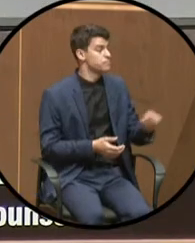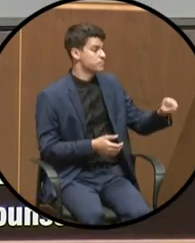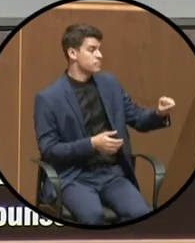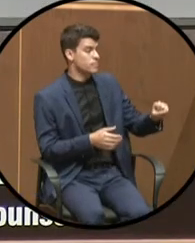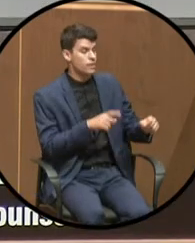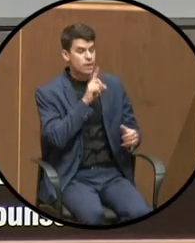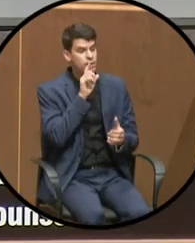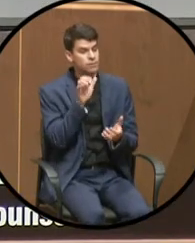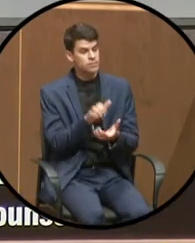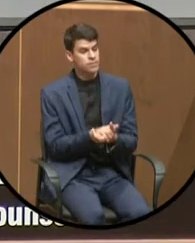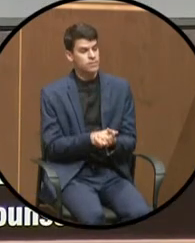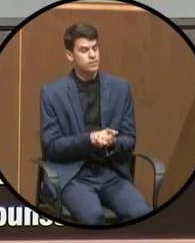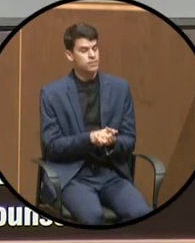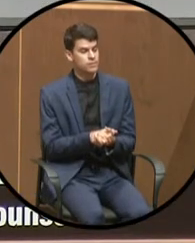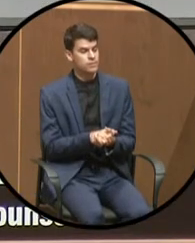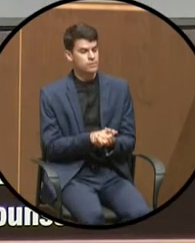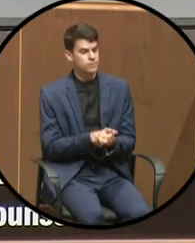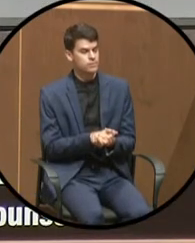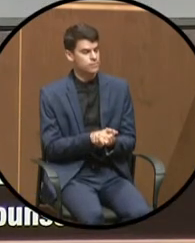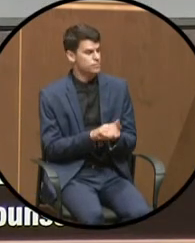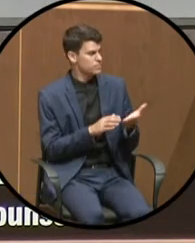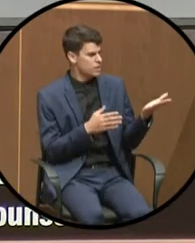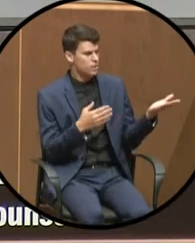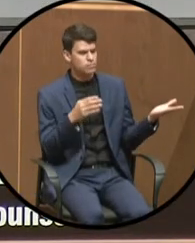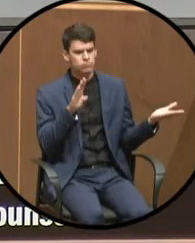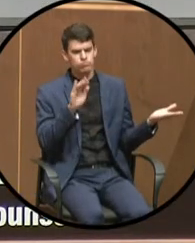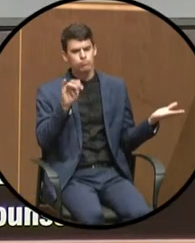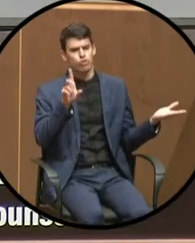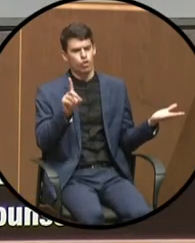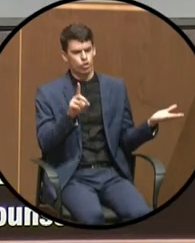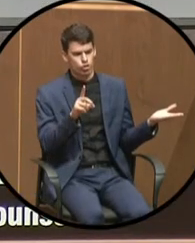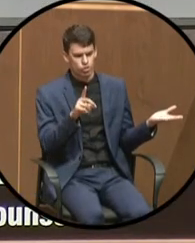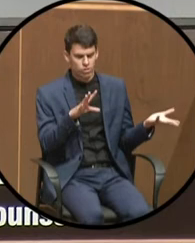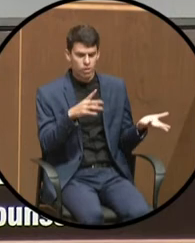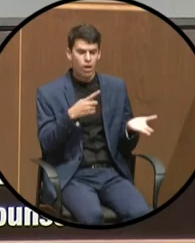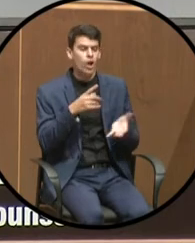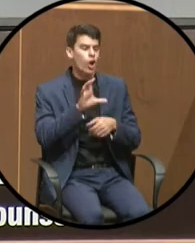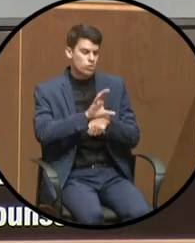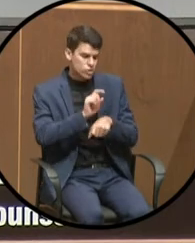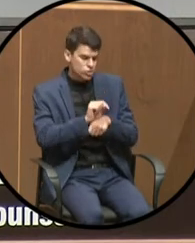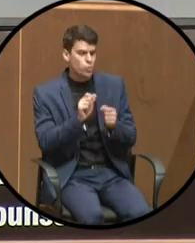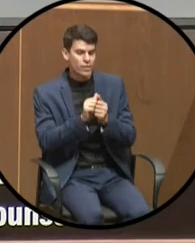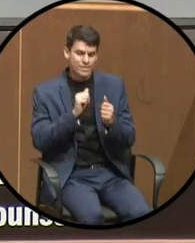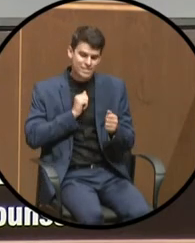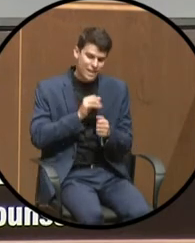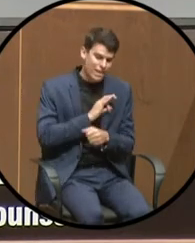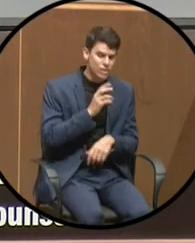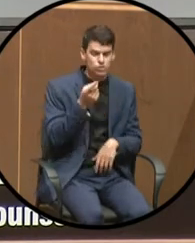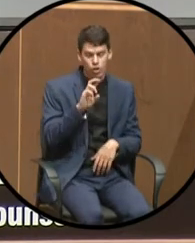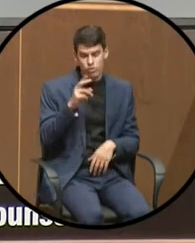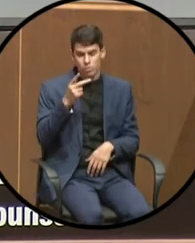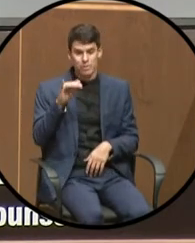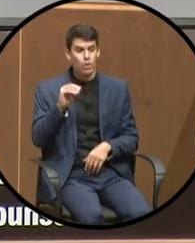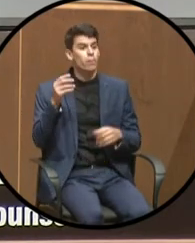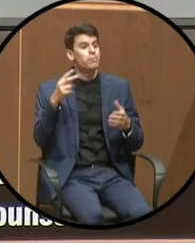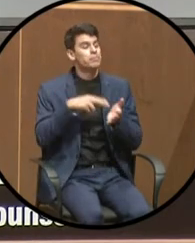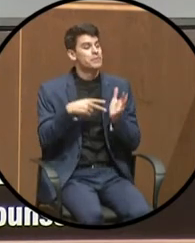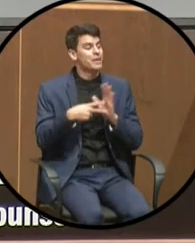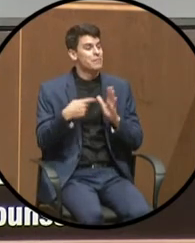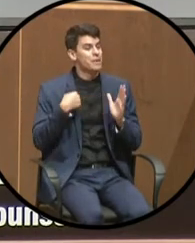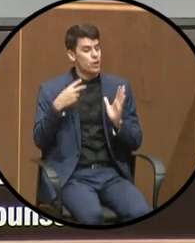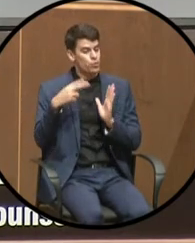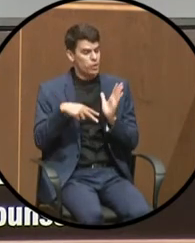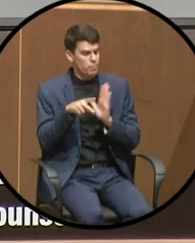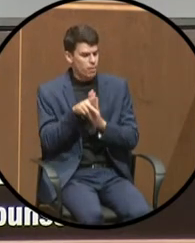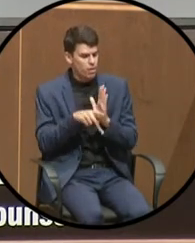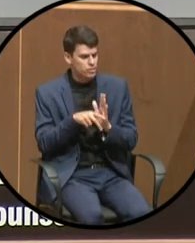I believe Member Byrd said in consultation with staff and with Dr. Pino and others. So when I read the policy,